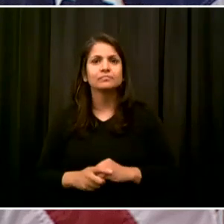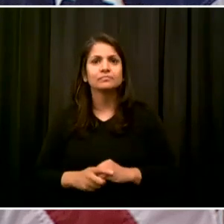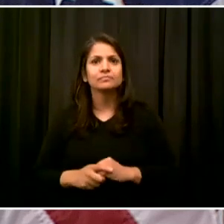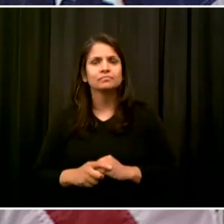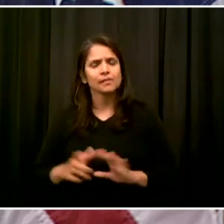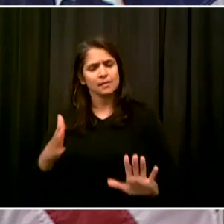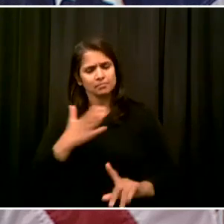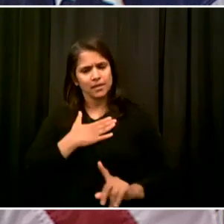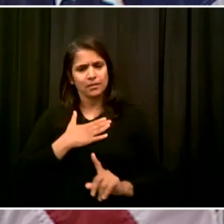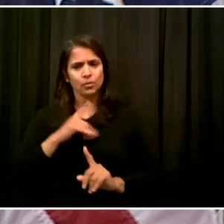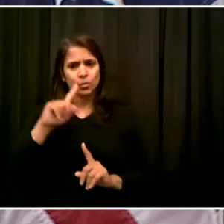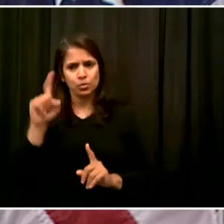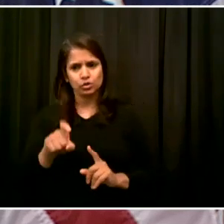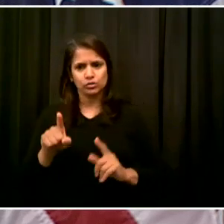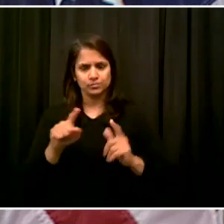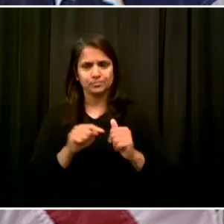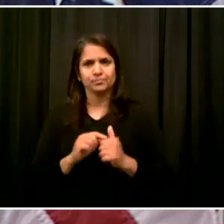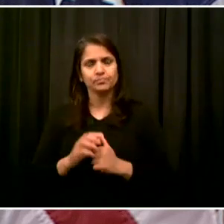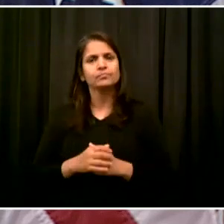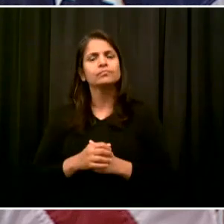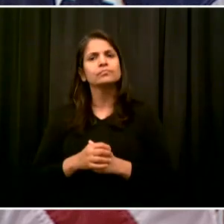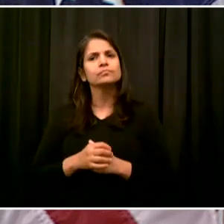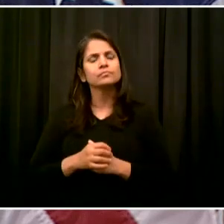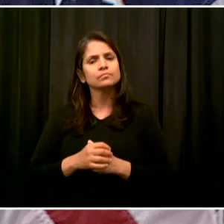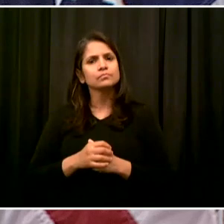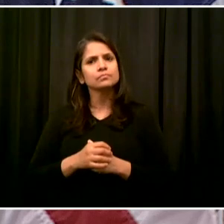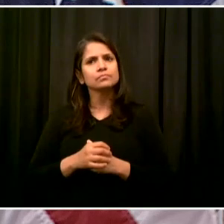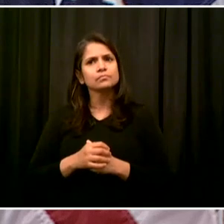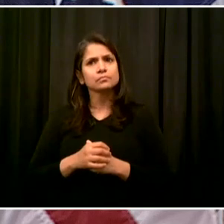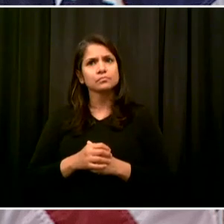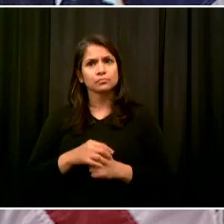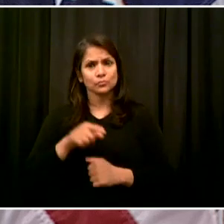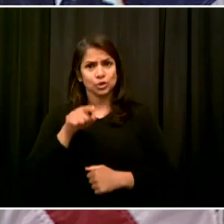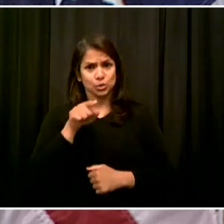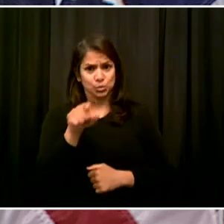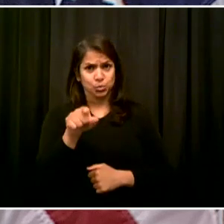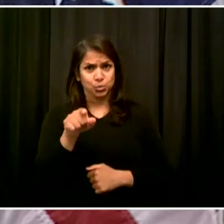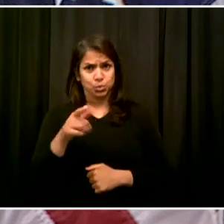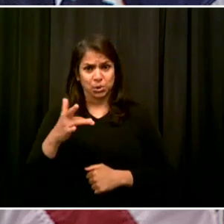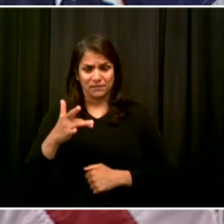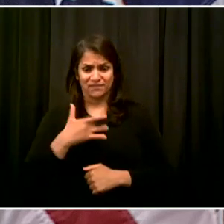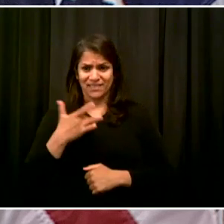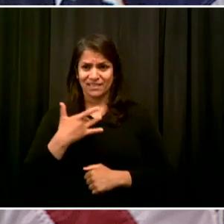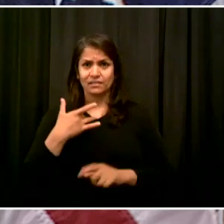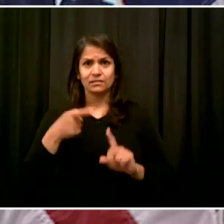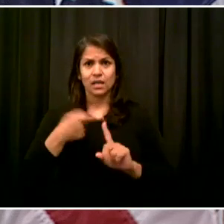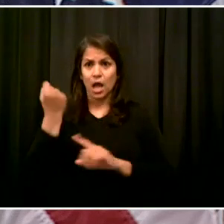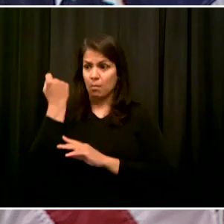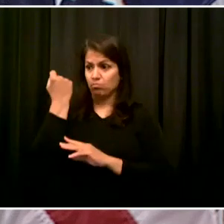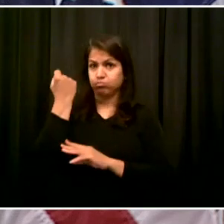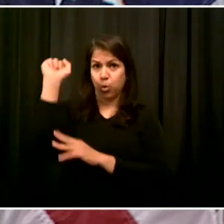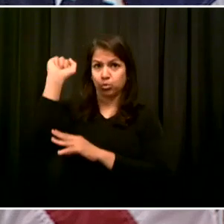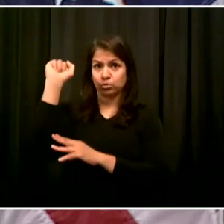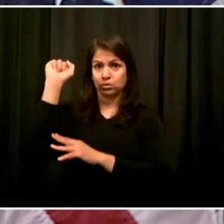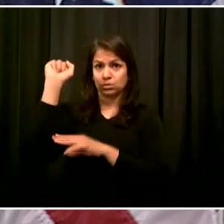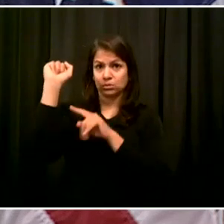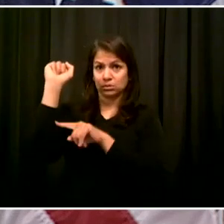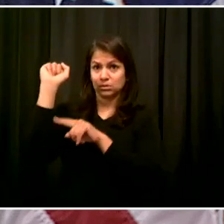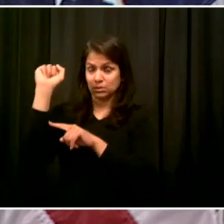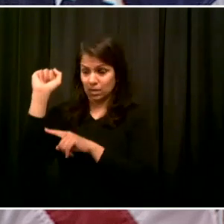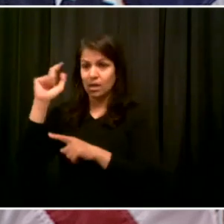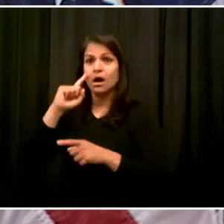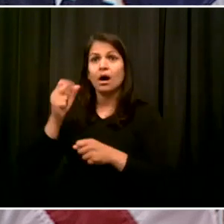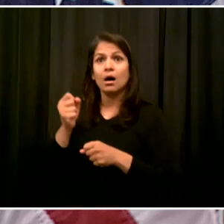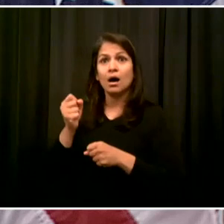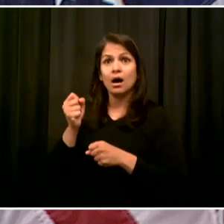the hospital admissions nearly doubling overnight? If not, what's driving the spike? And then how far are you willing to go